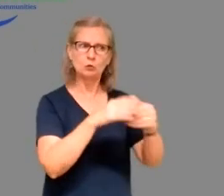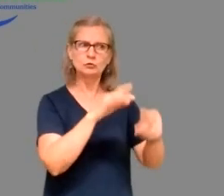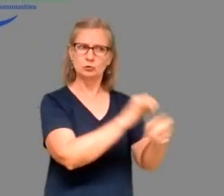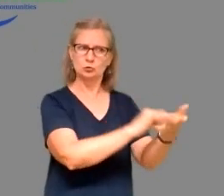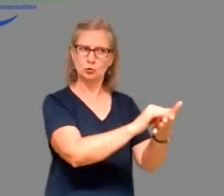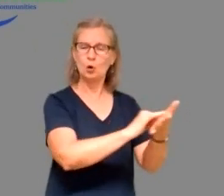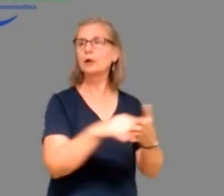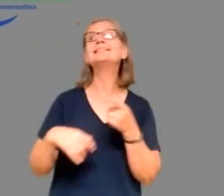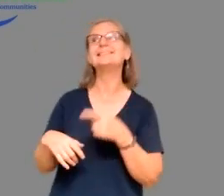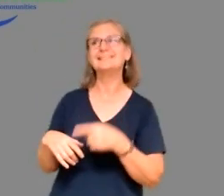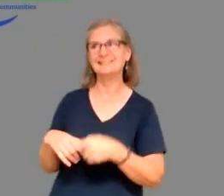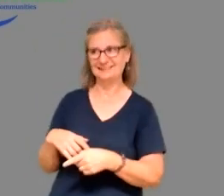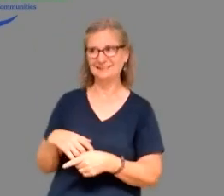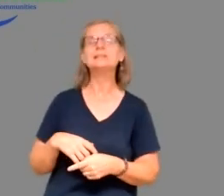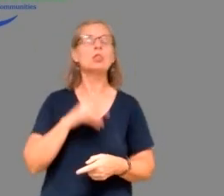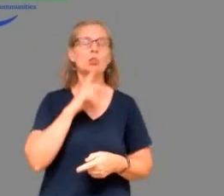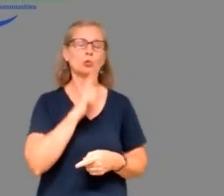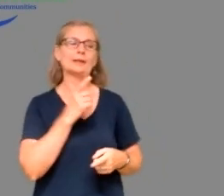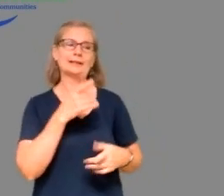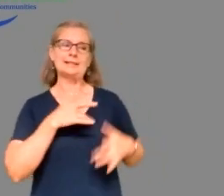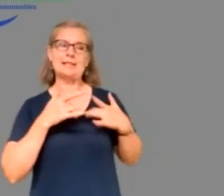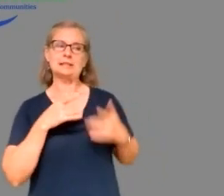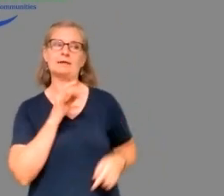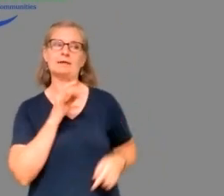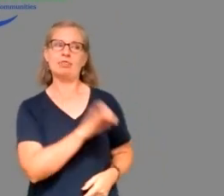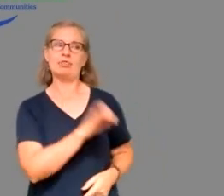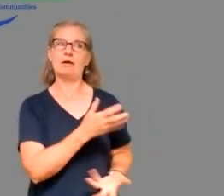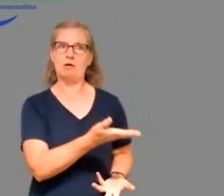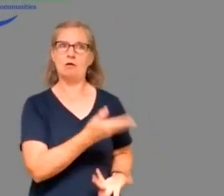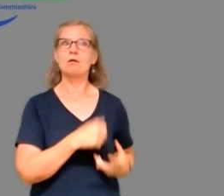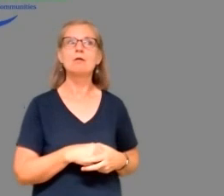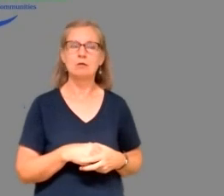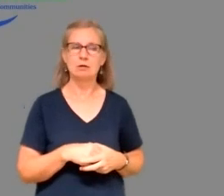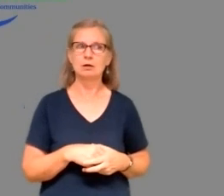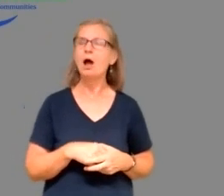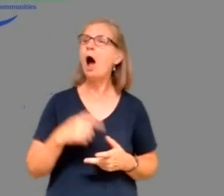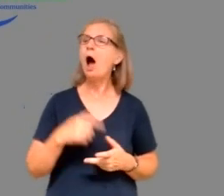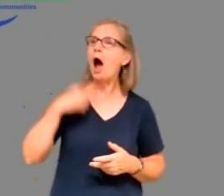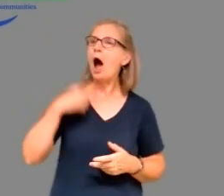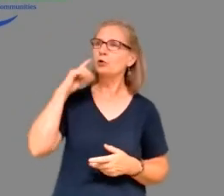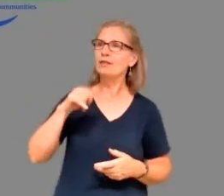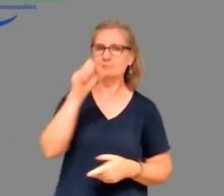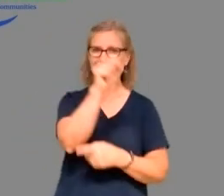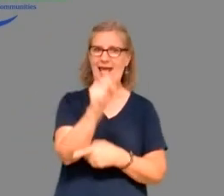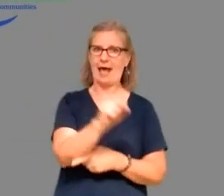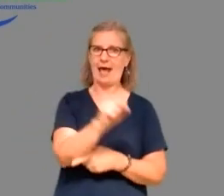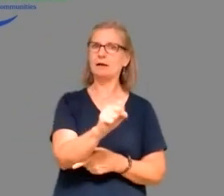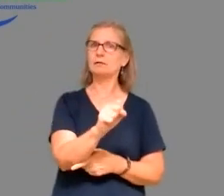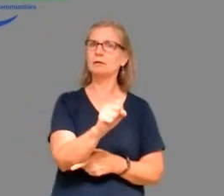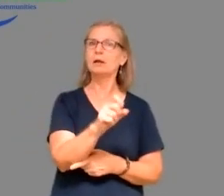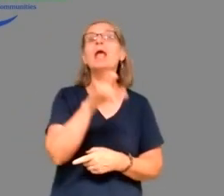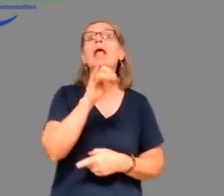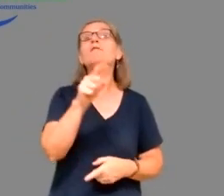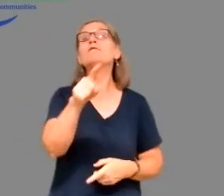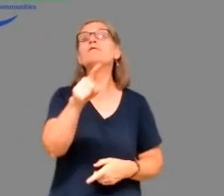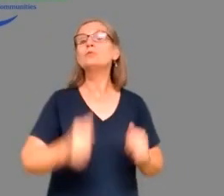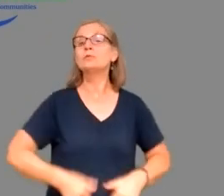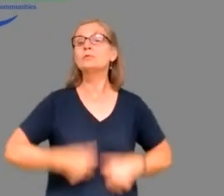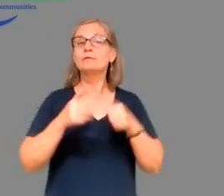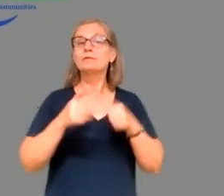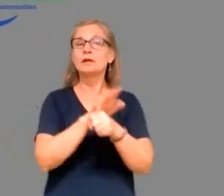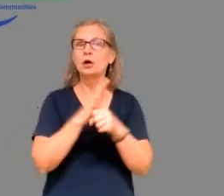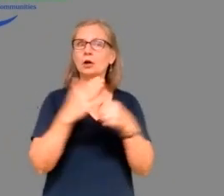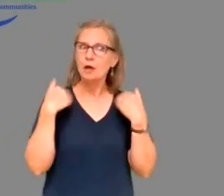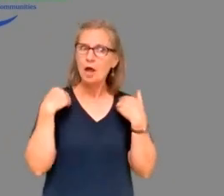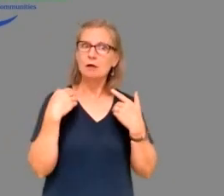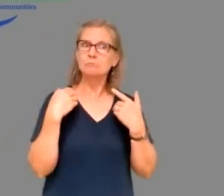heard, was it Seattle? I heard everybody in Seattle's wearing one. Yeah. I think that if you lived in an area that had a significant number and